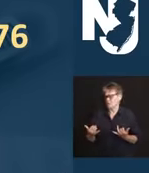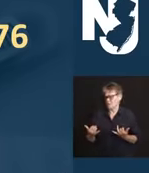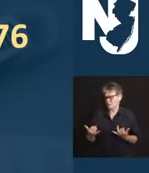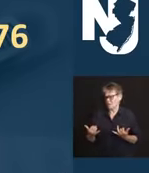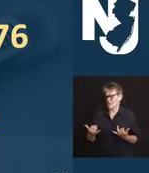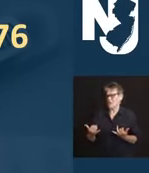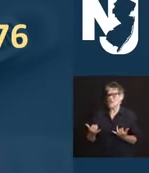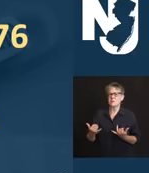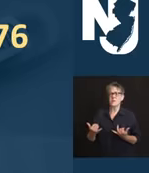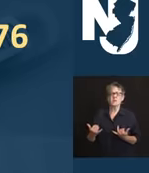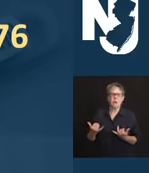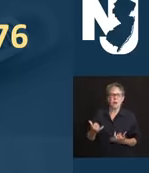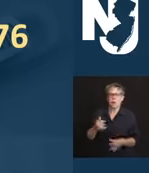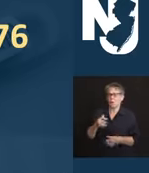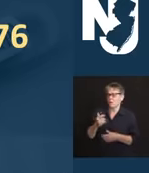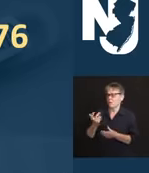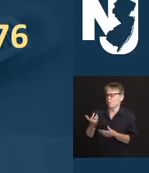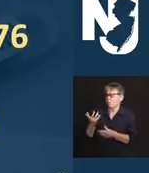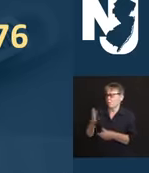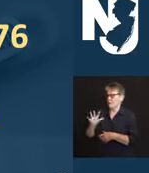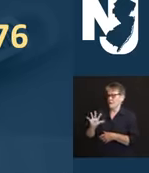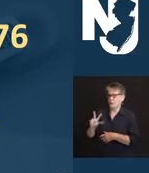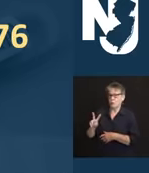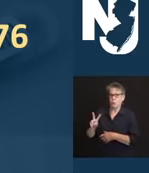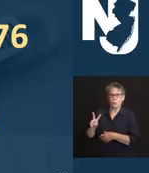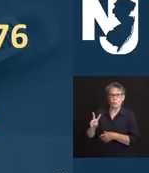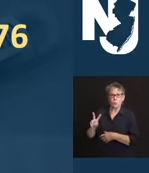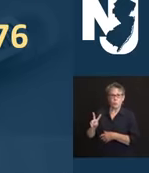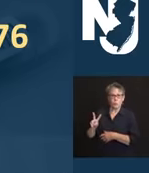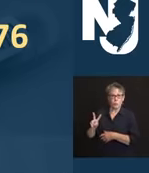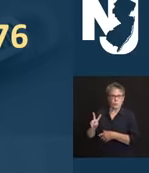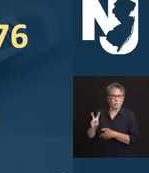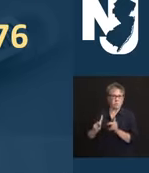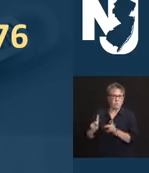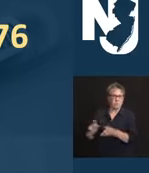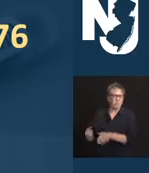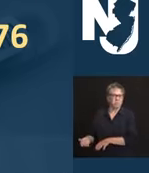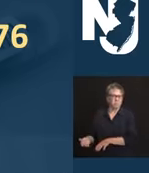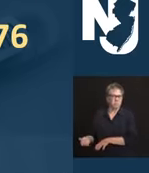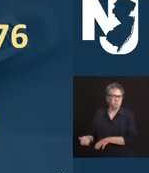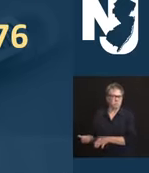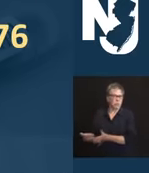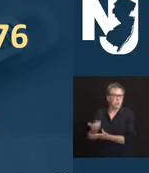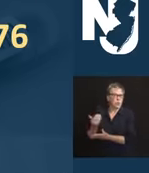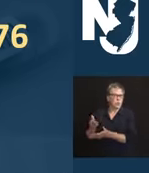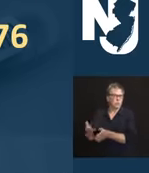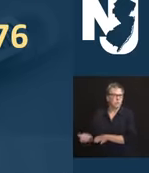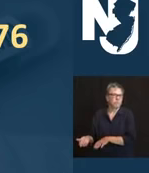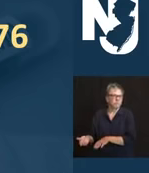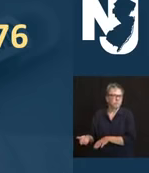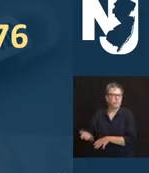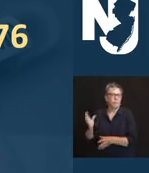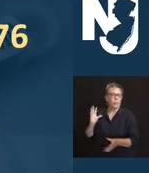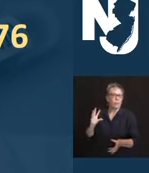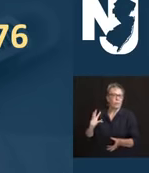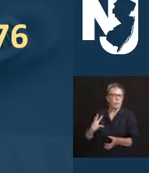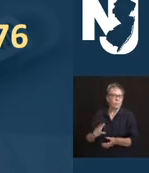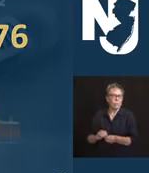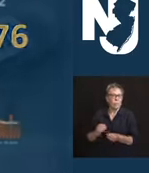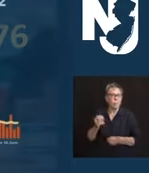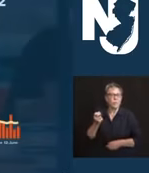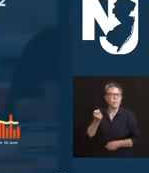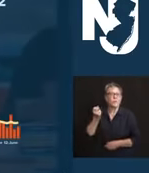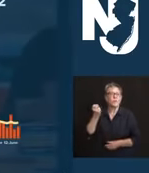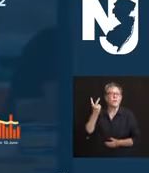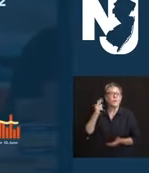loss of another 52 New Jerseyans to COVID-19 related complications. We have now lost a total